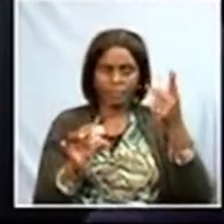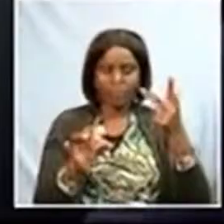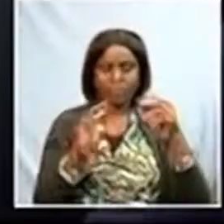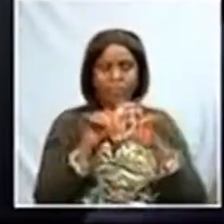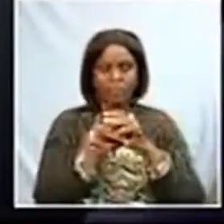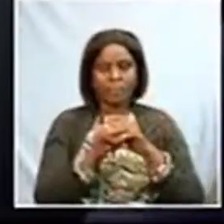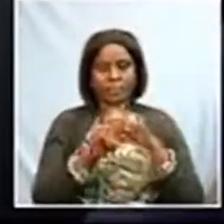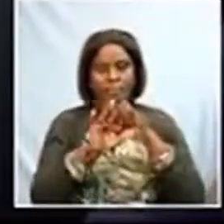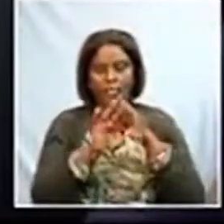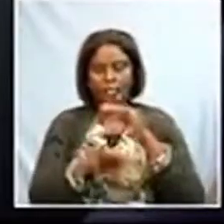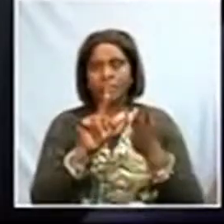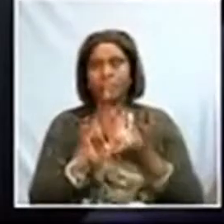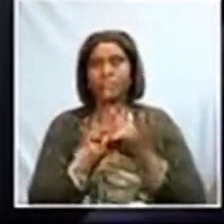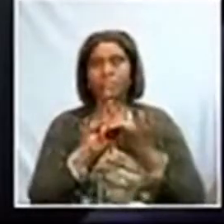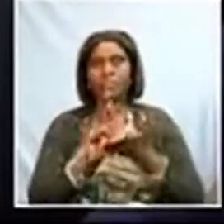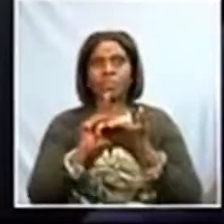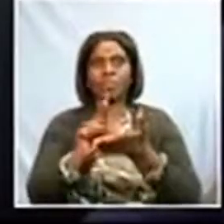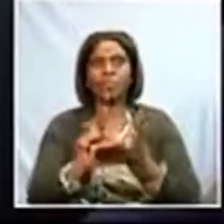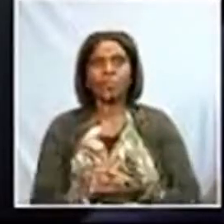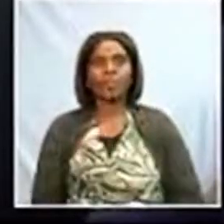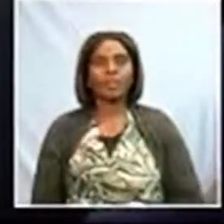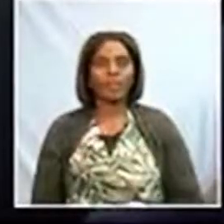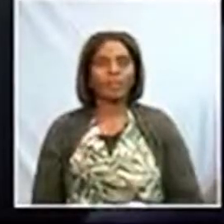under LUKULU.